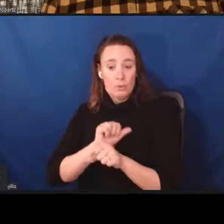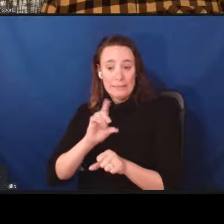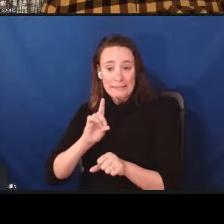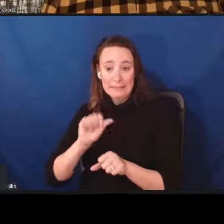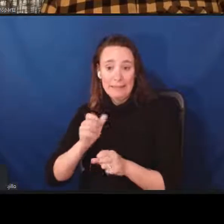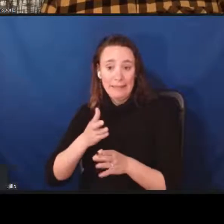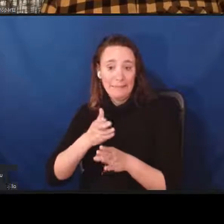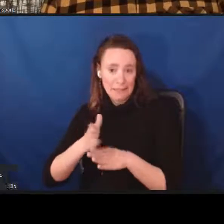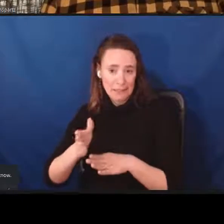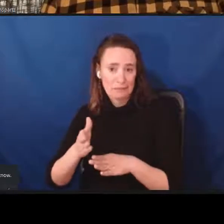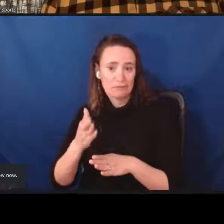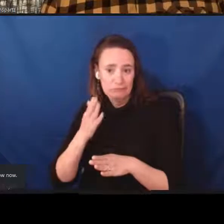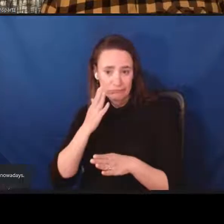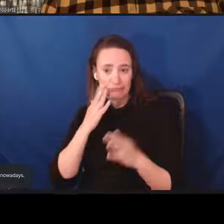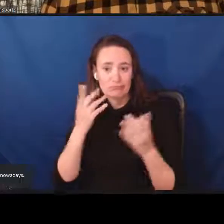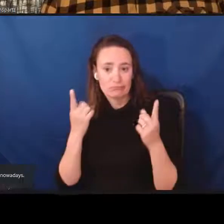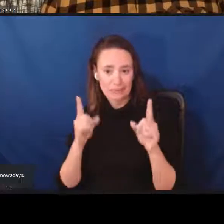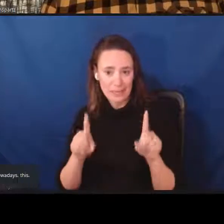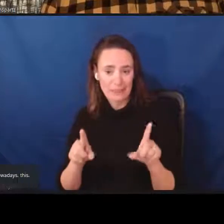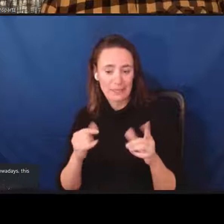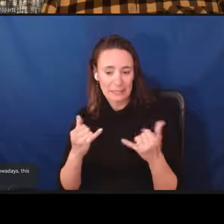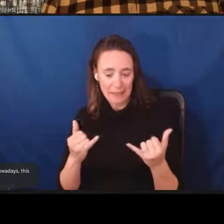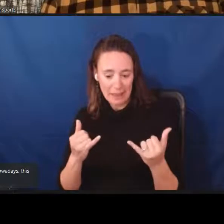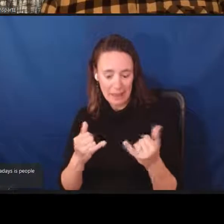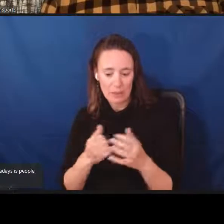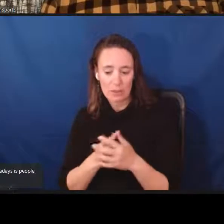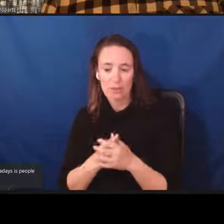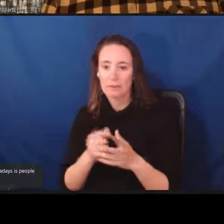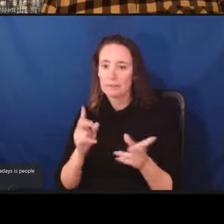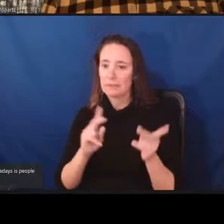happens, nowadays is people end up